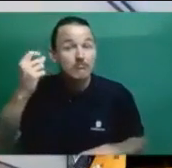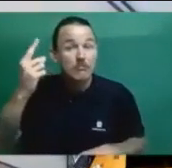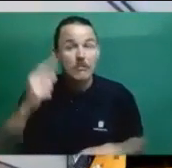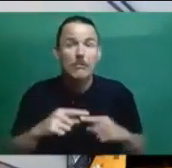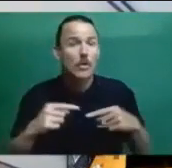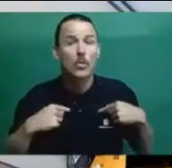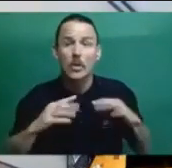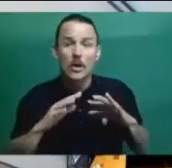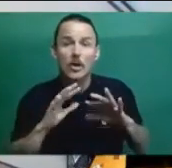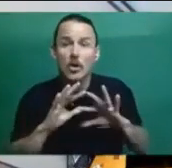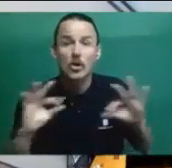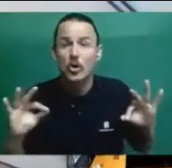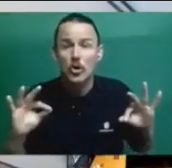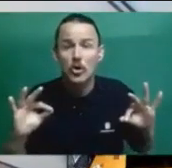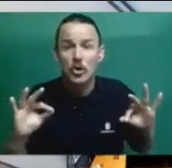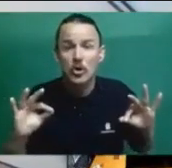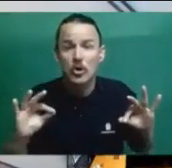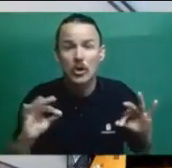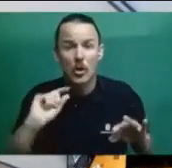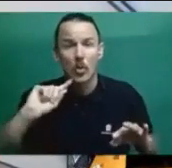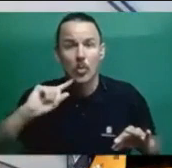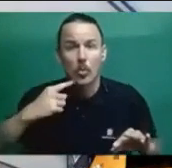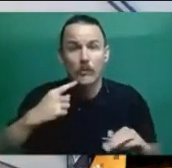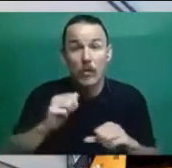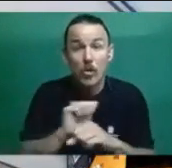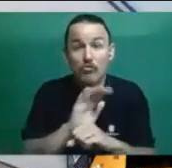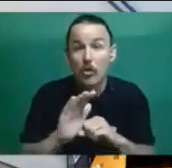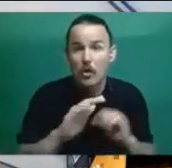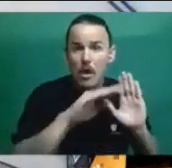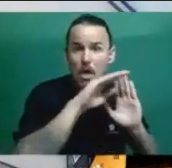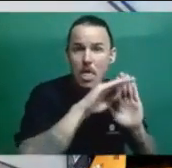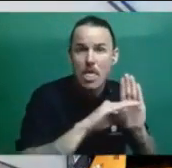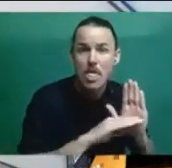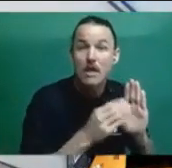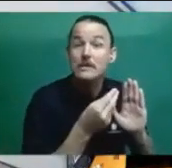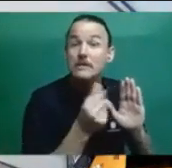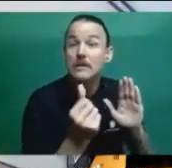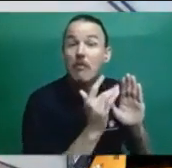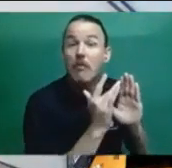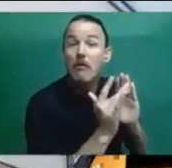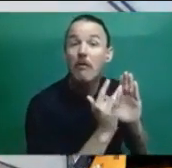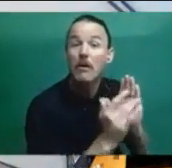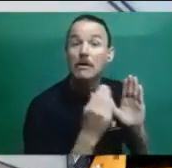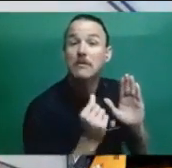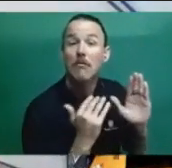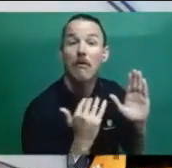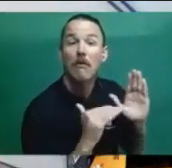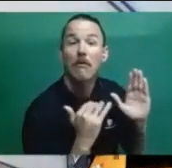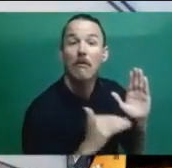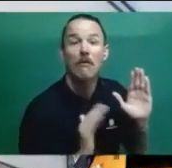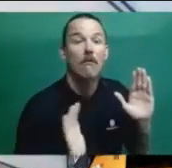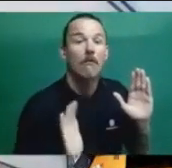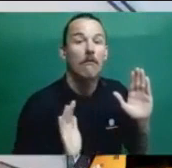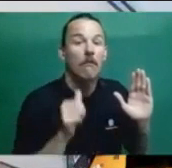changes under cover of a global pandemic. So in short, these restrictions have been made to keep people safe